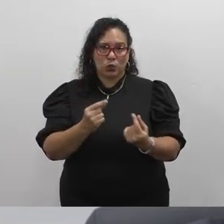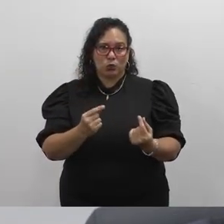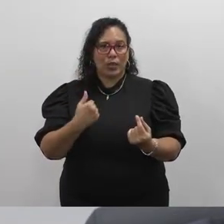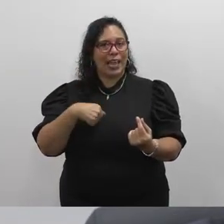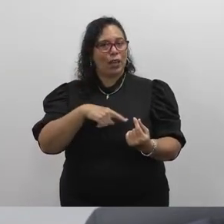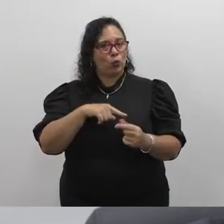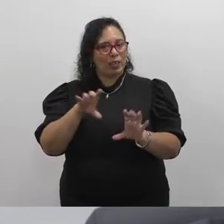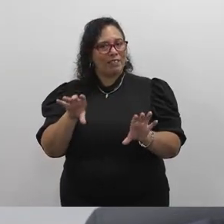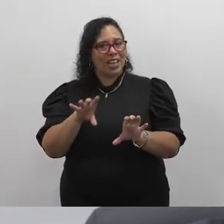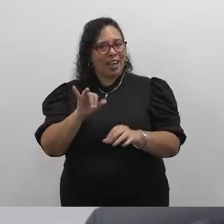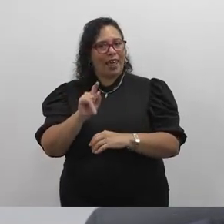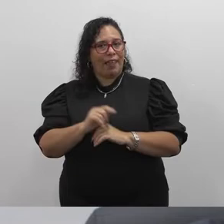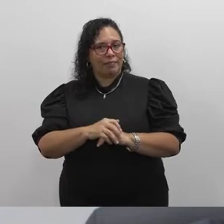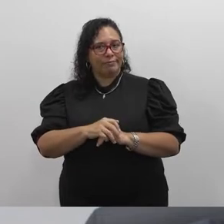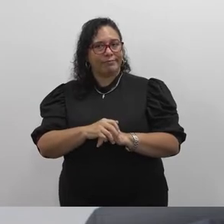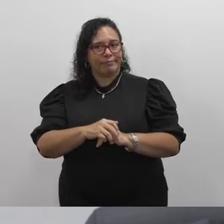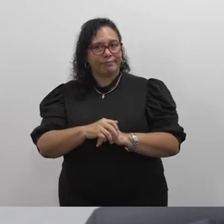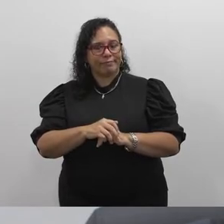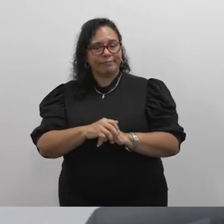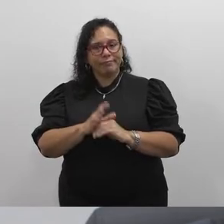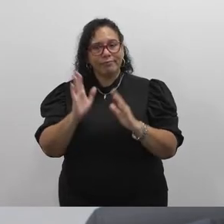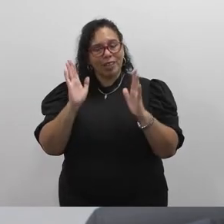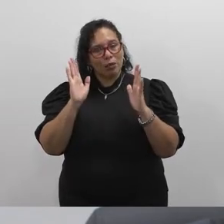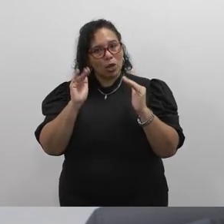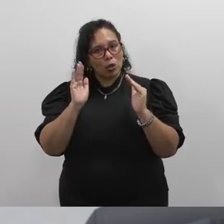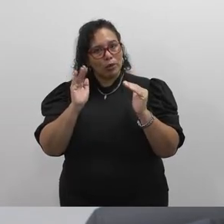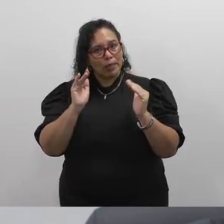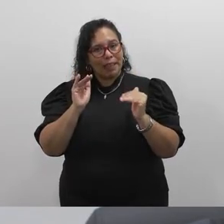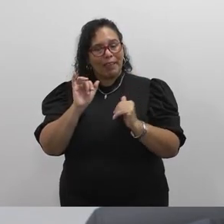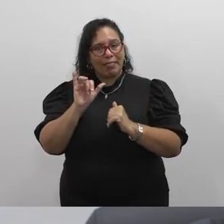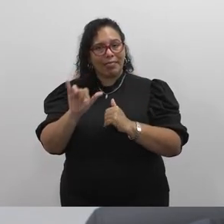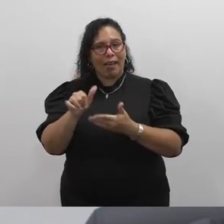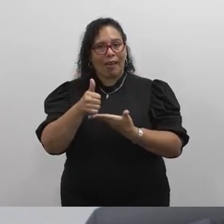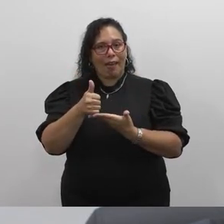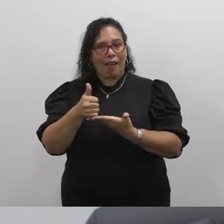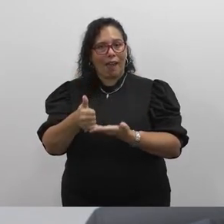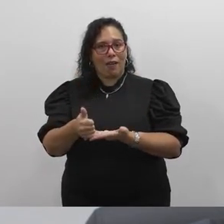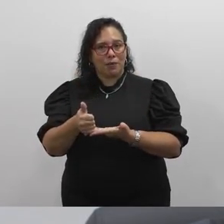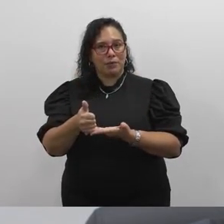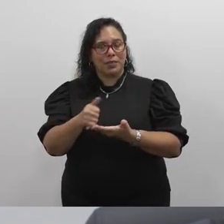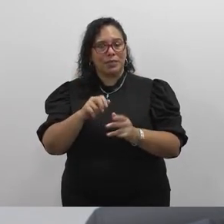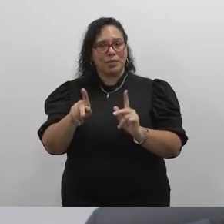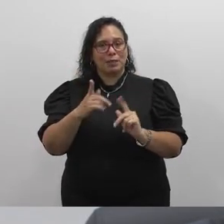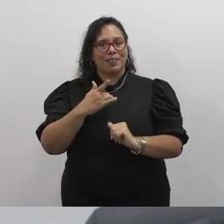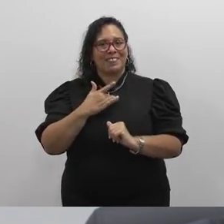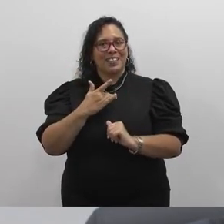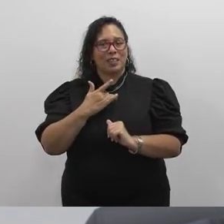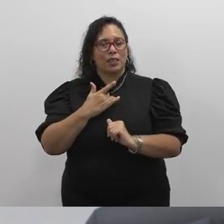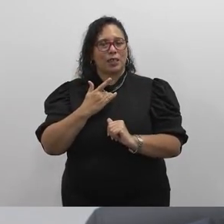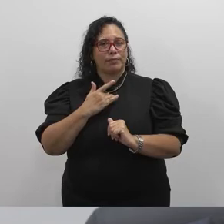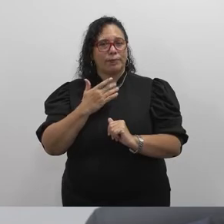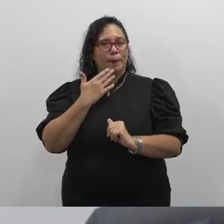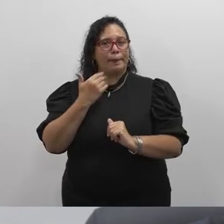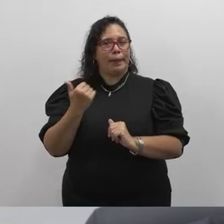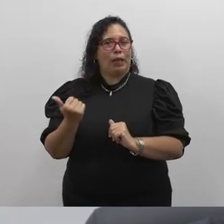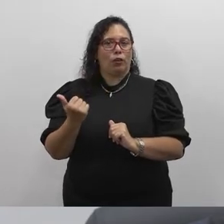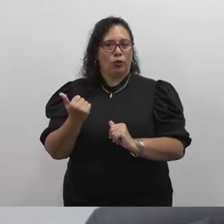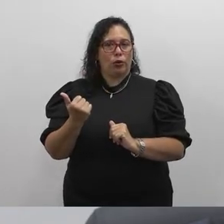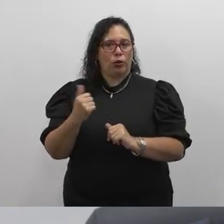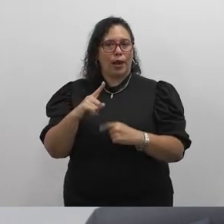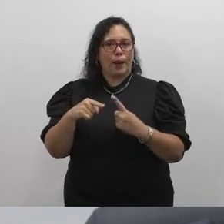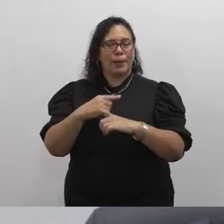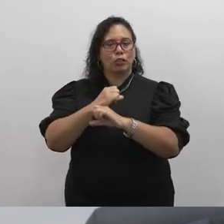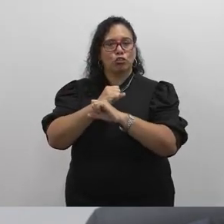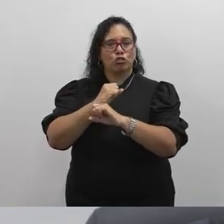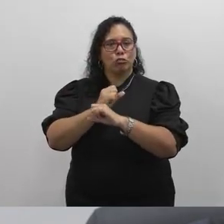it. And I'm hoping that that helps people feel a little bit better about the security